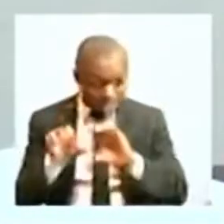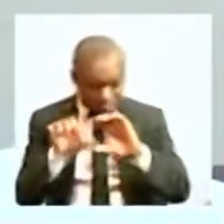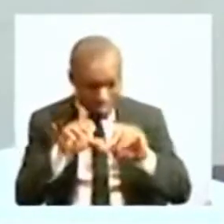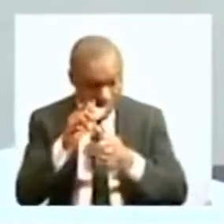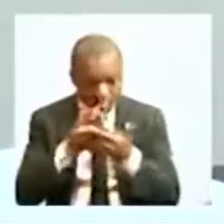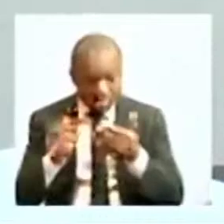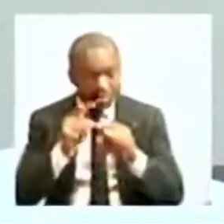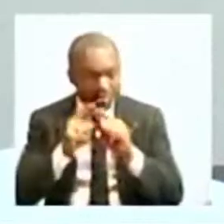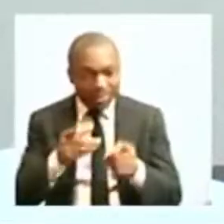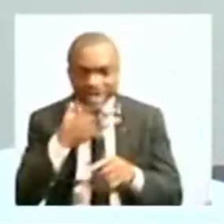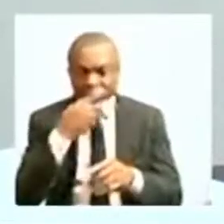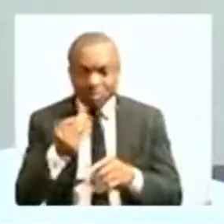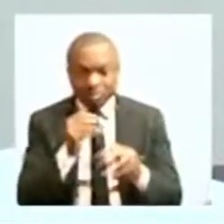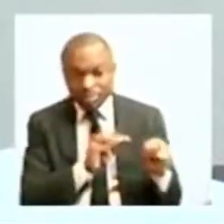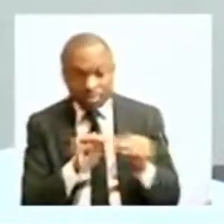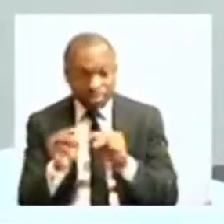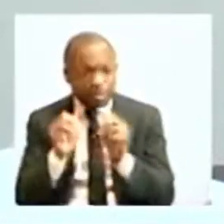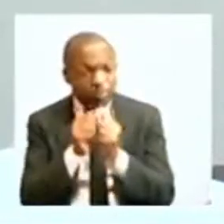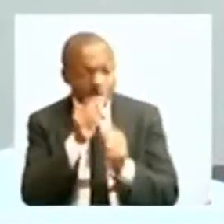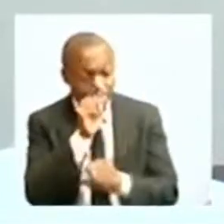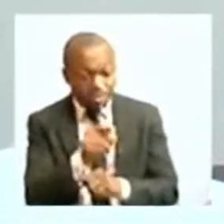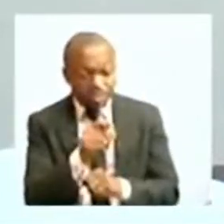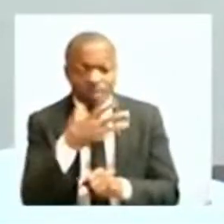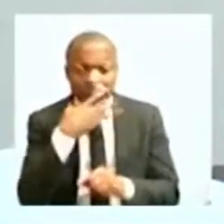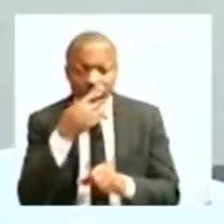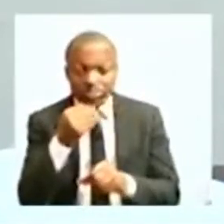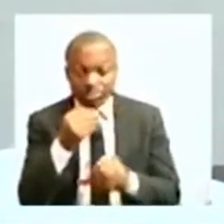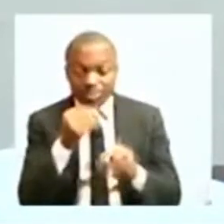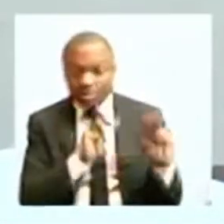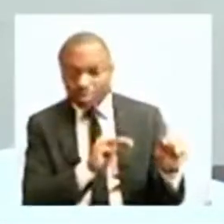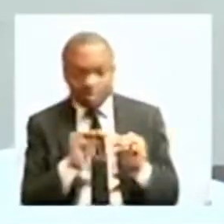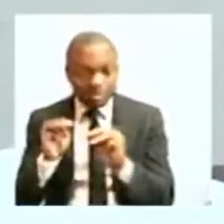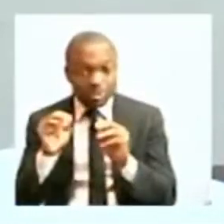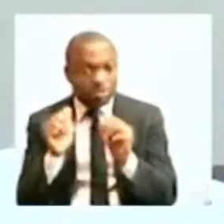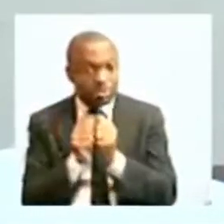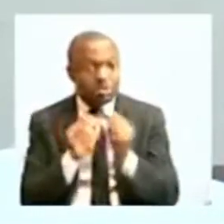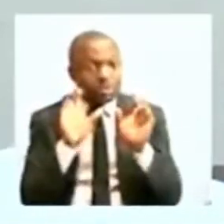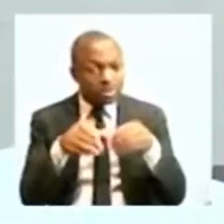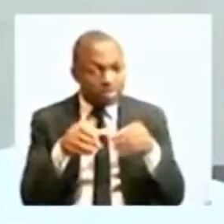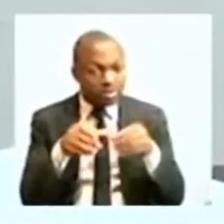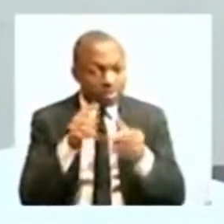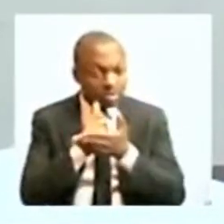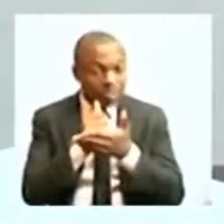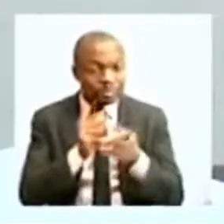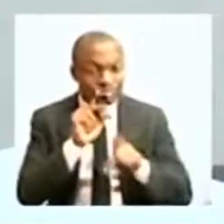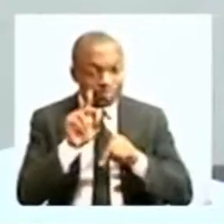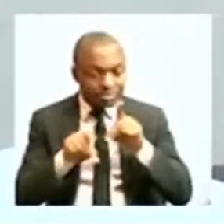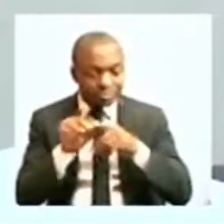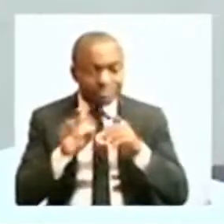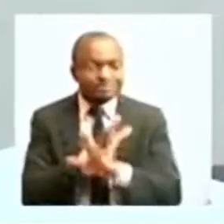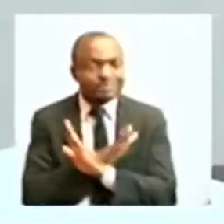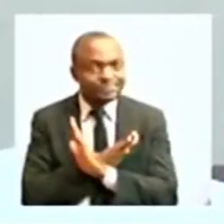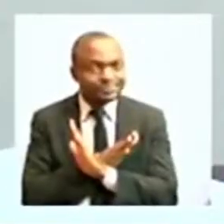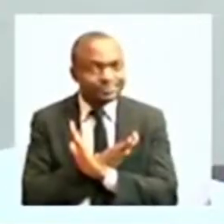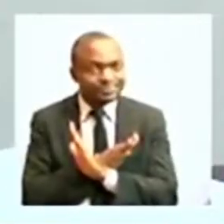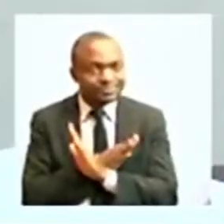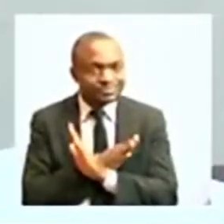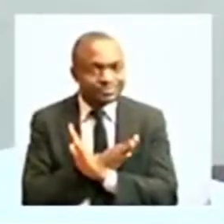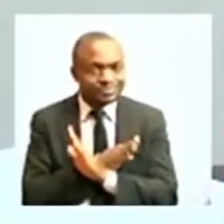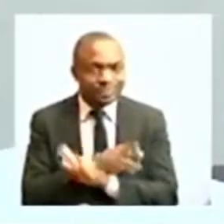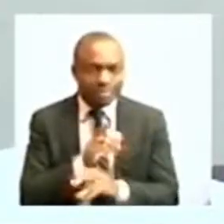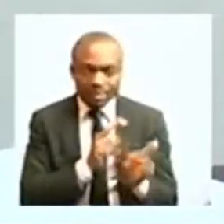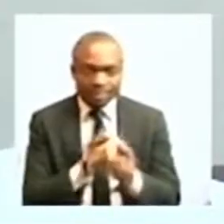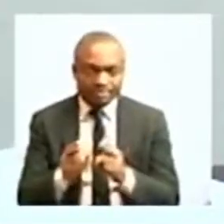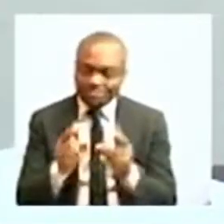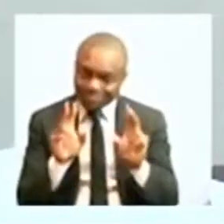but is the commission moving with you? Is the commission moving with the committee on behalf of the Zambian people? The answer